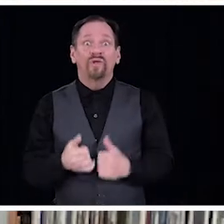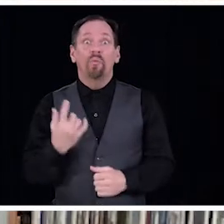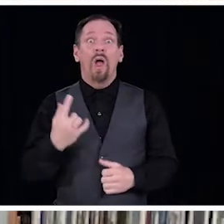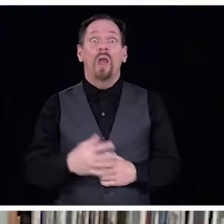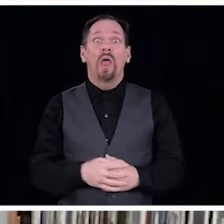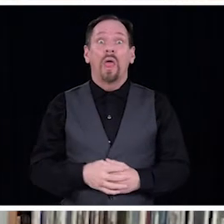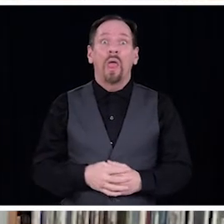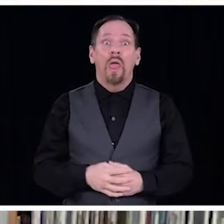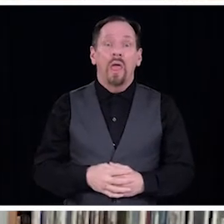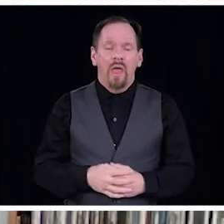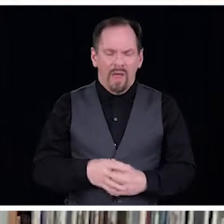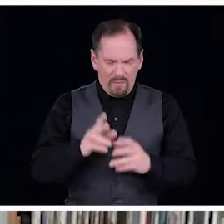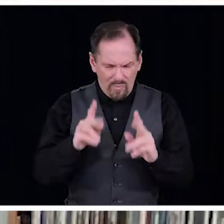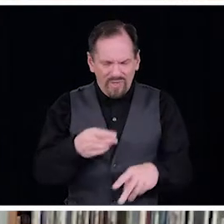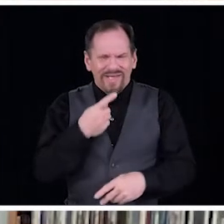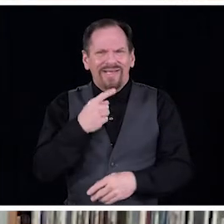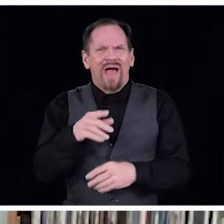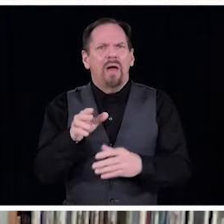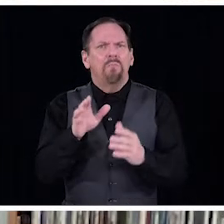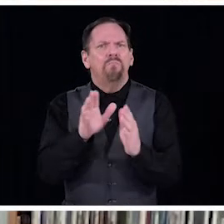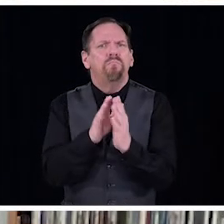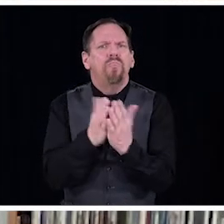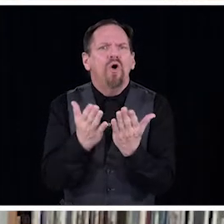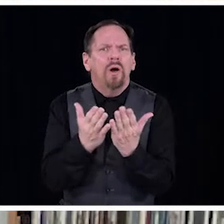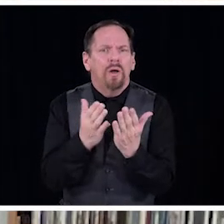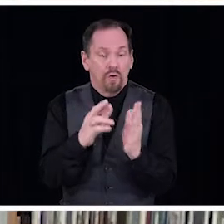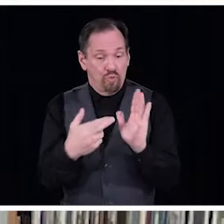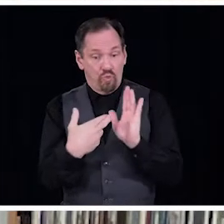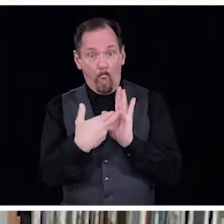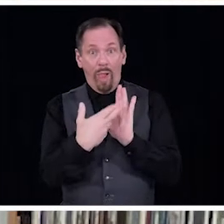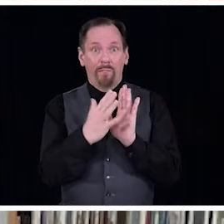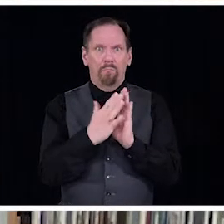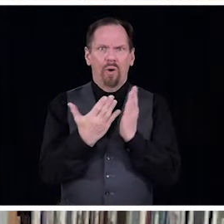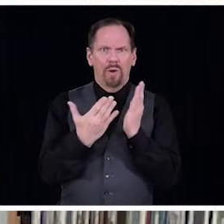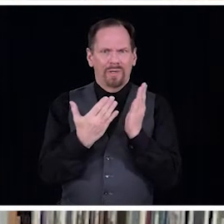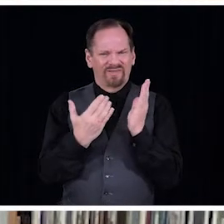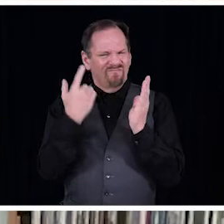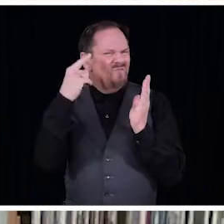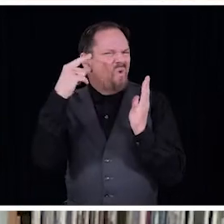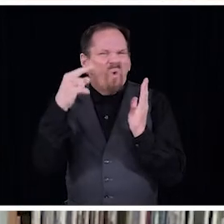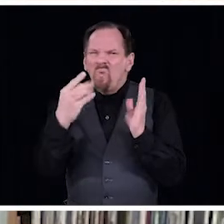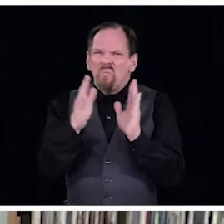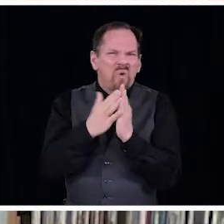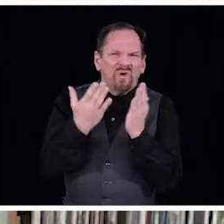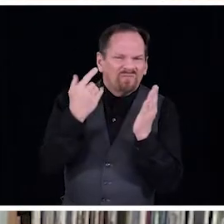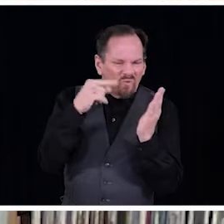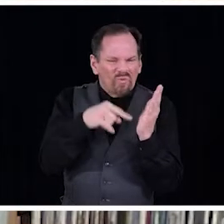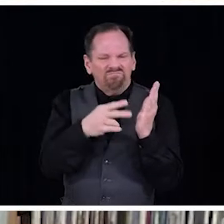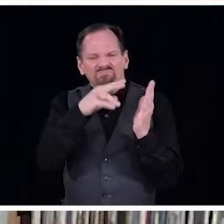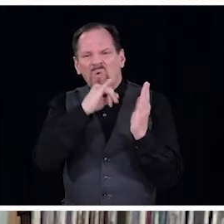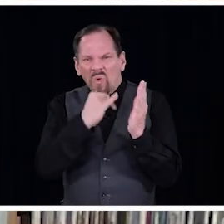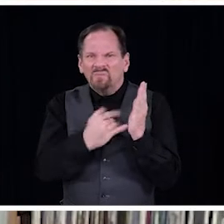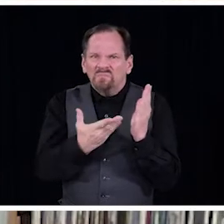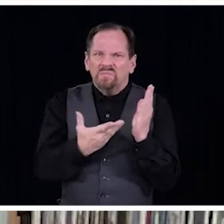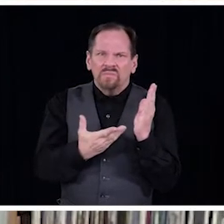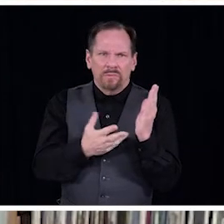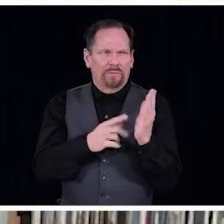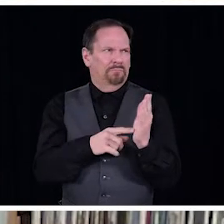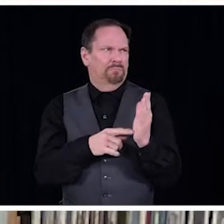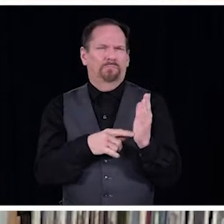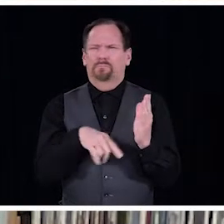of books? I doubt that you'd be able to come up with a coherent answer. And the question would seem a little